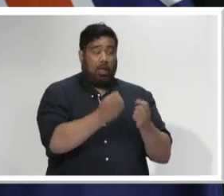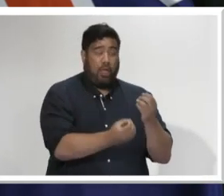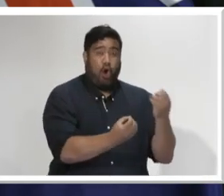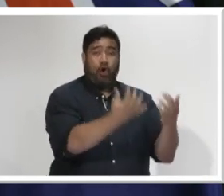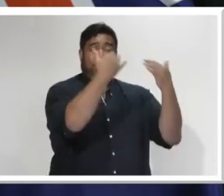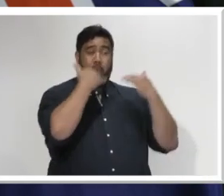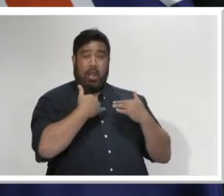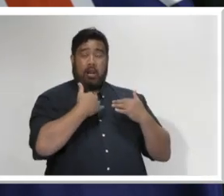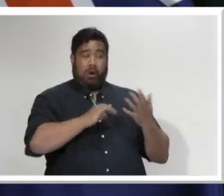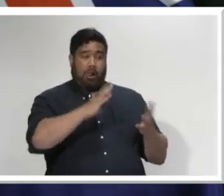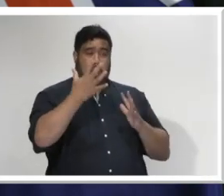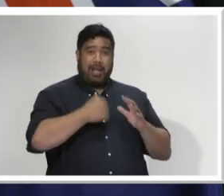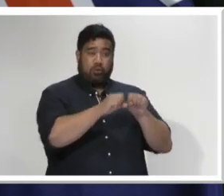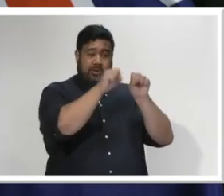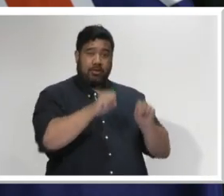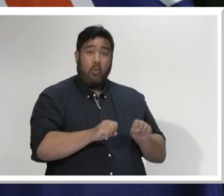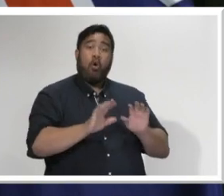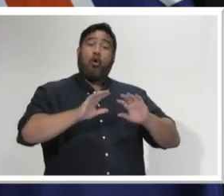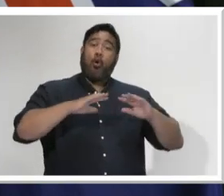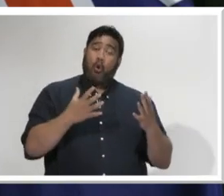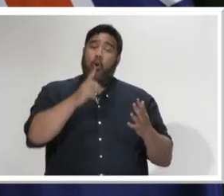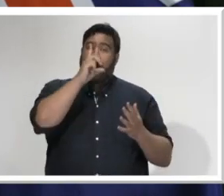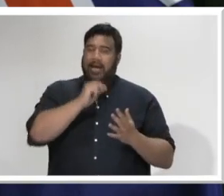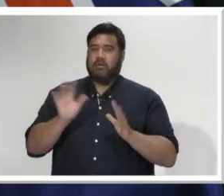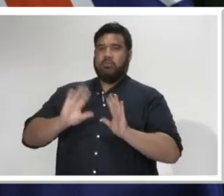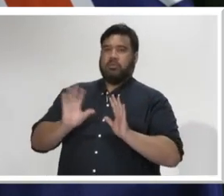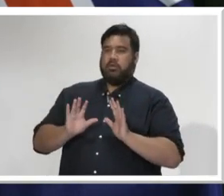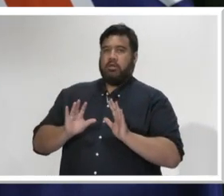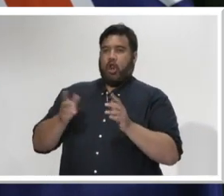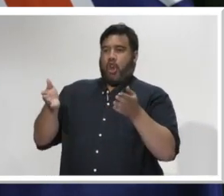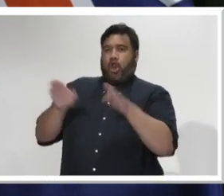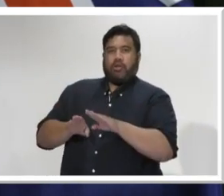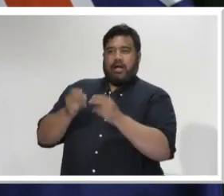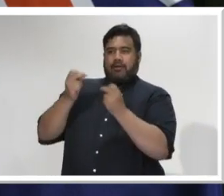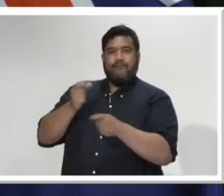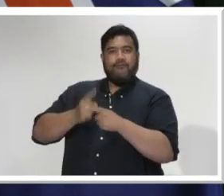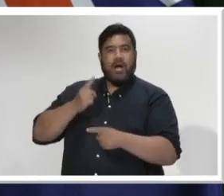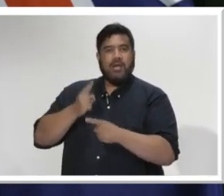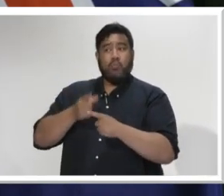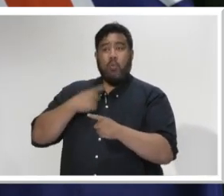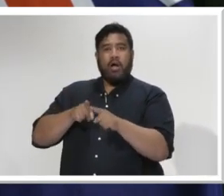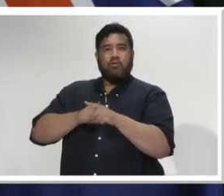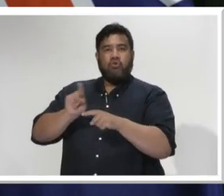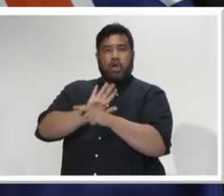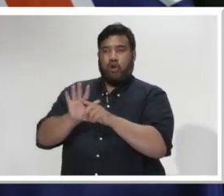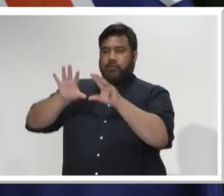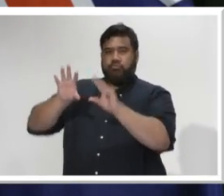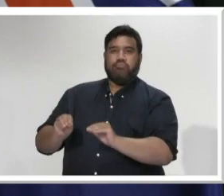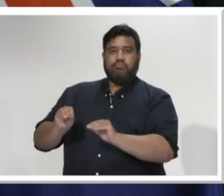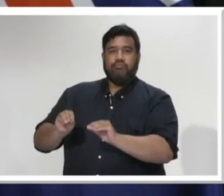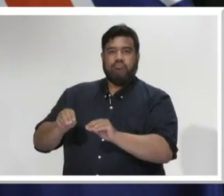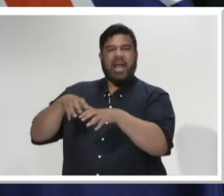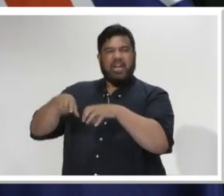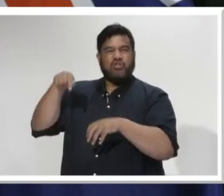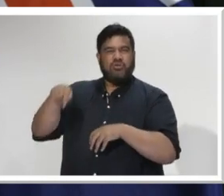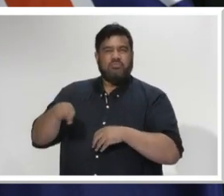by going hard and early into lockdown to stop the spread of the disease in its tracks. We chose action, and